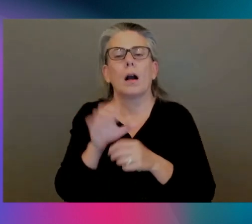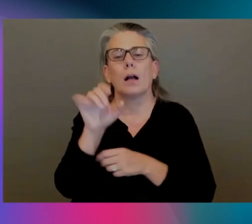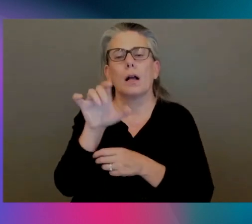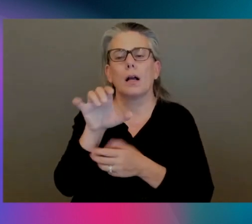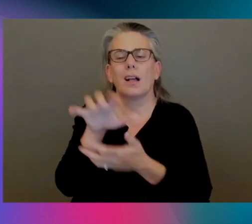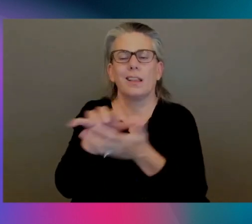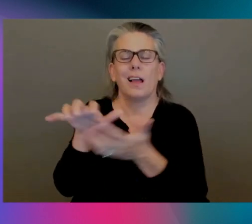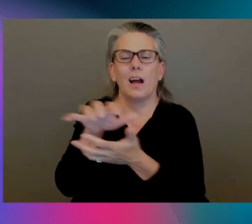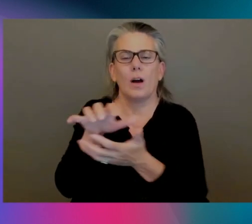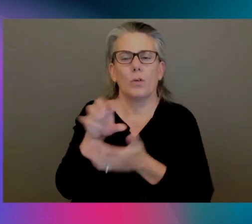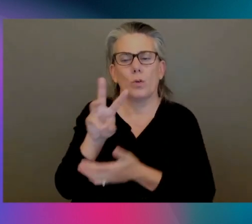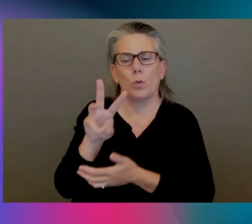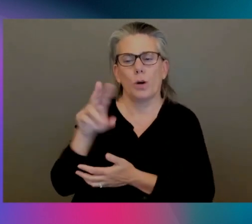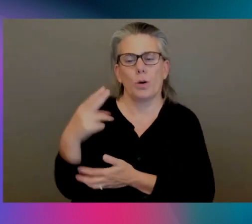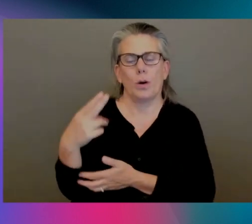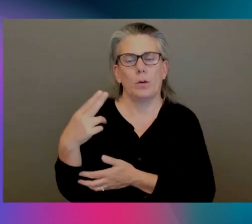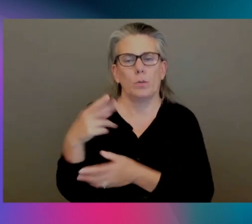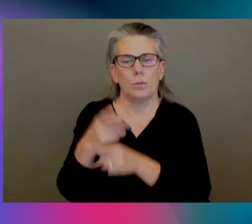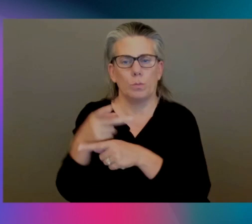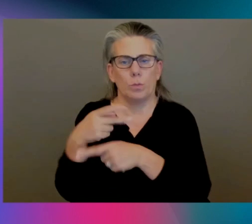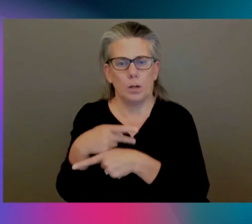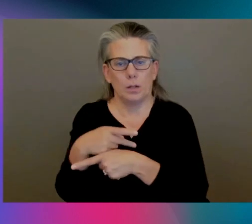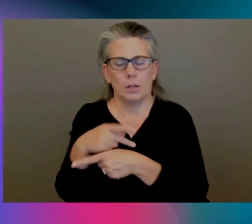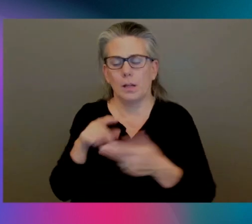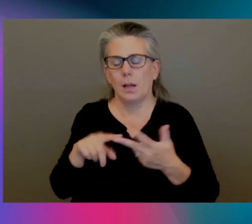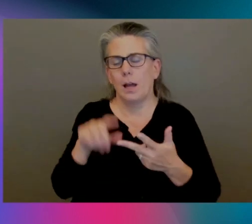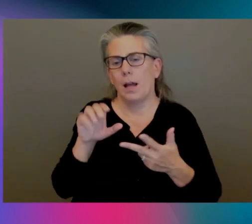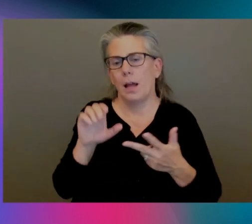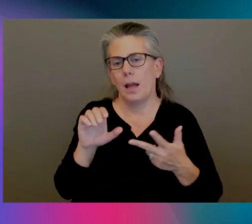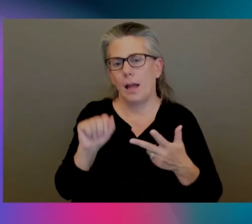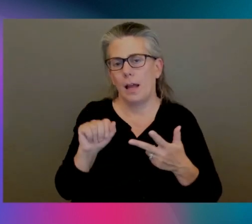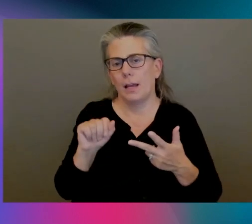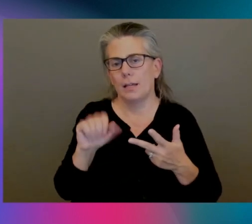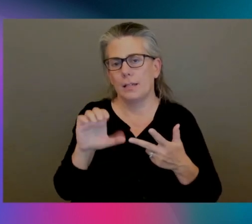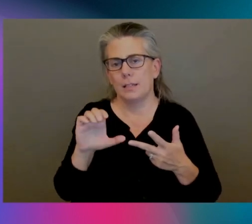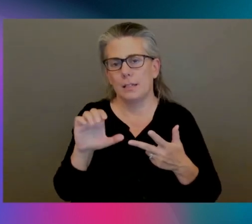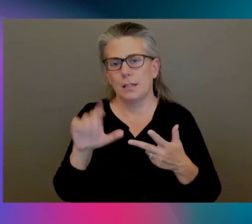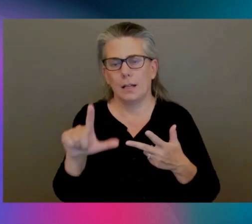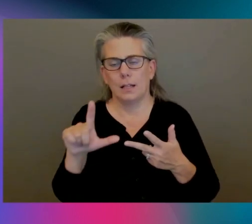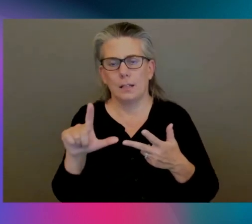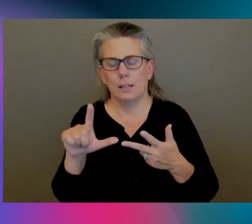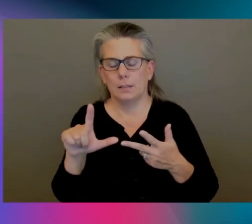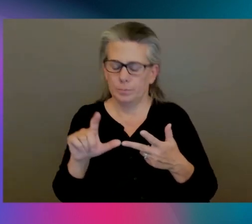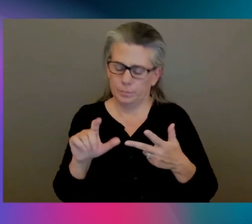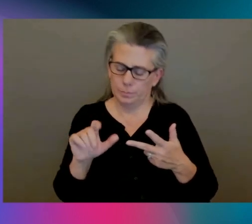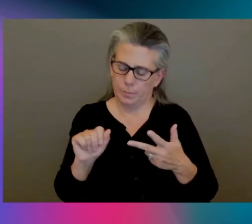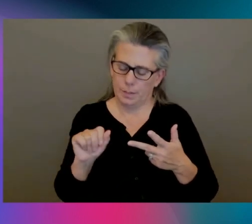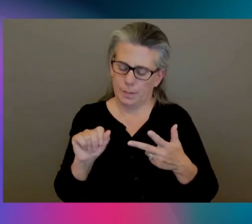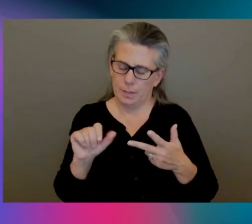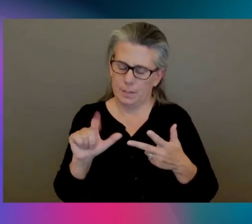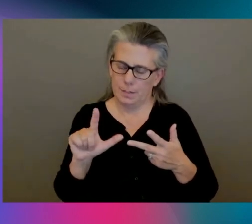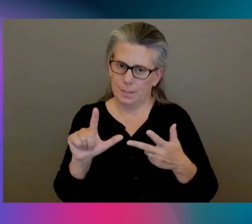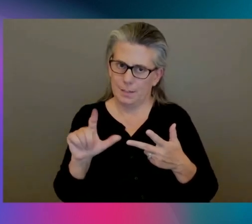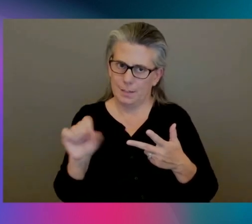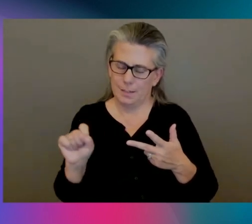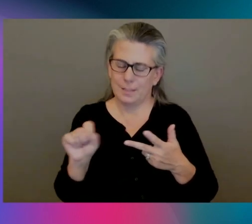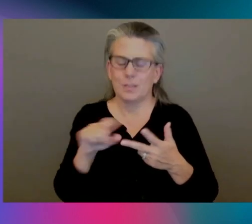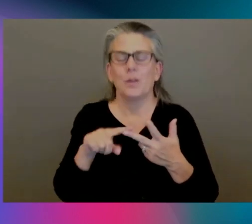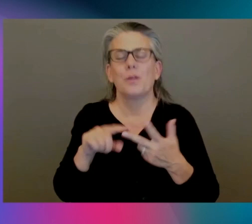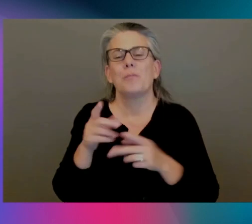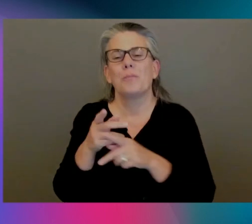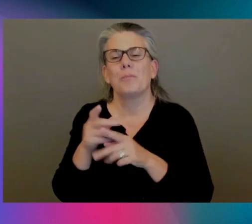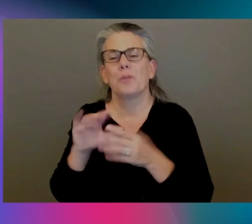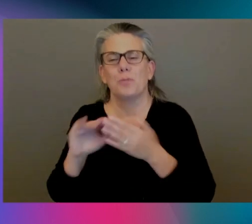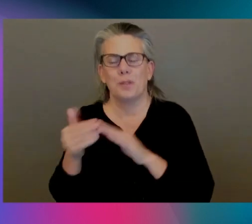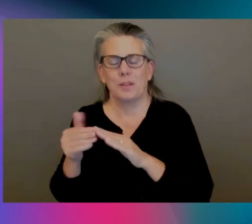valuable, especially to the HCLS community, where they're using this data to develop new drugs and to do drug research. And by having the